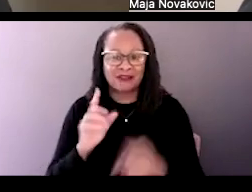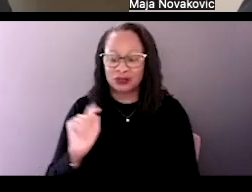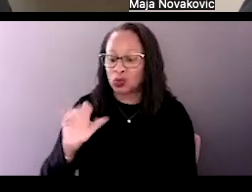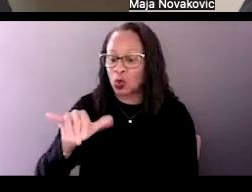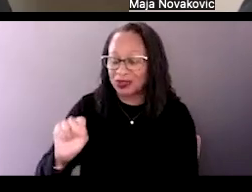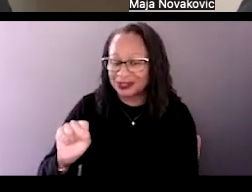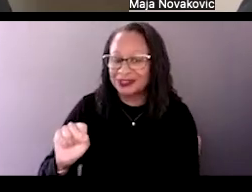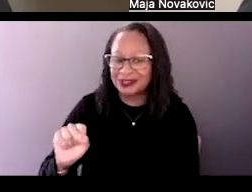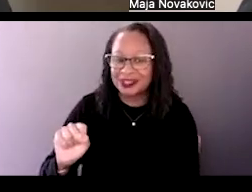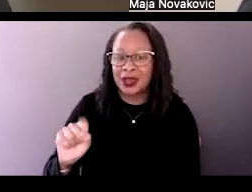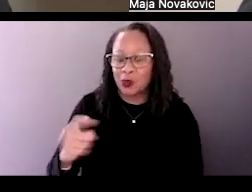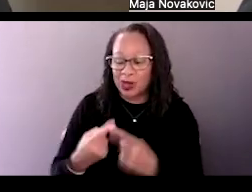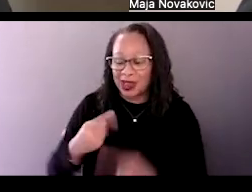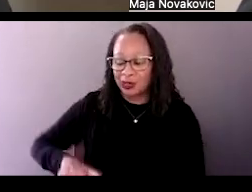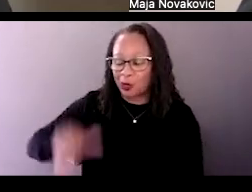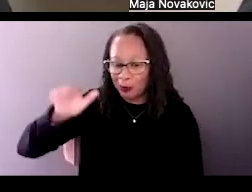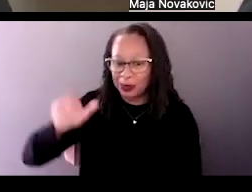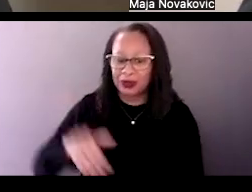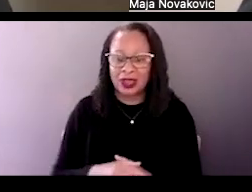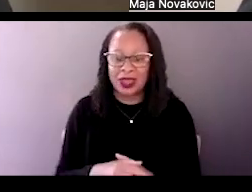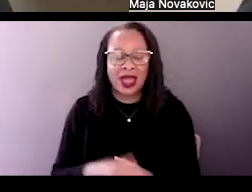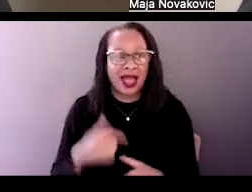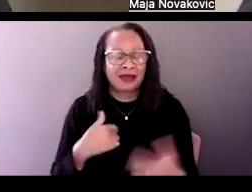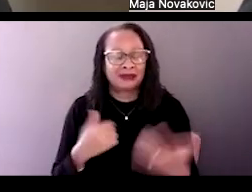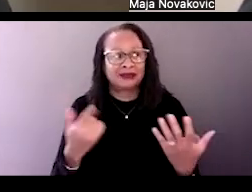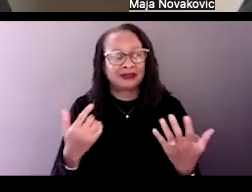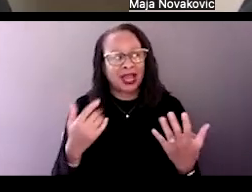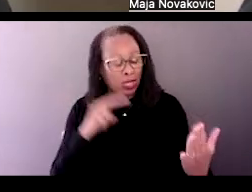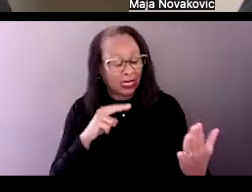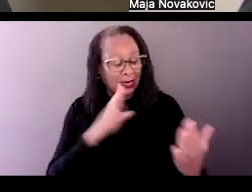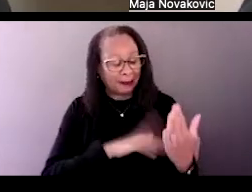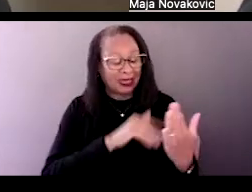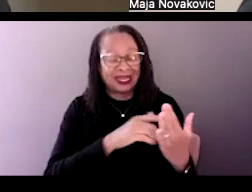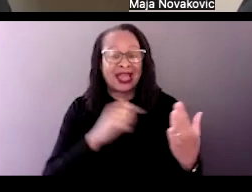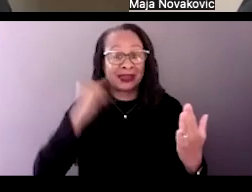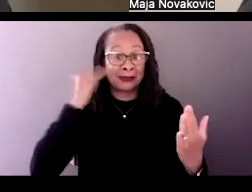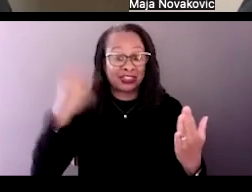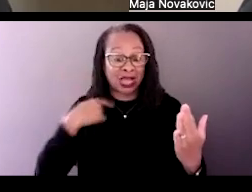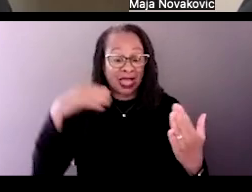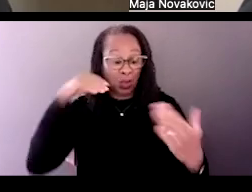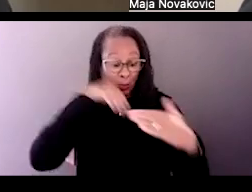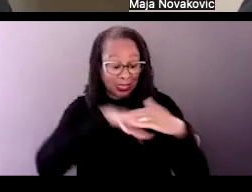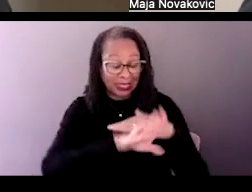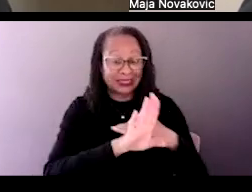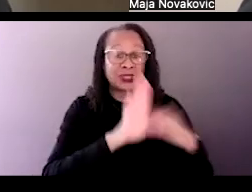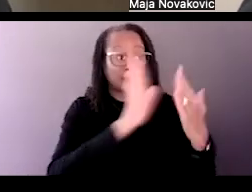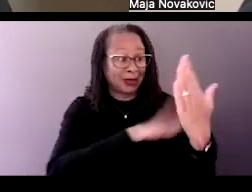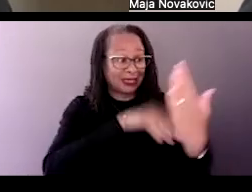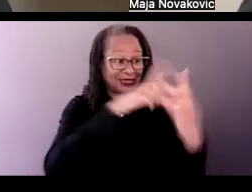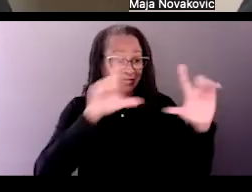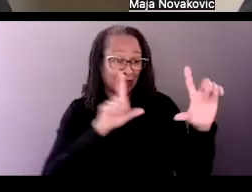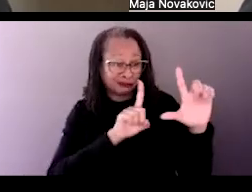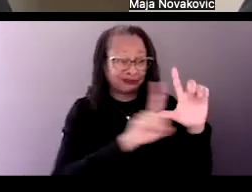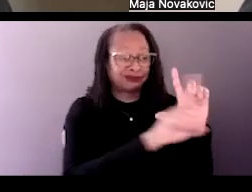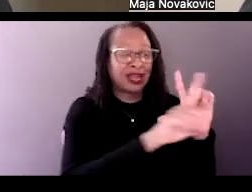then imagine that I enter it and create the world for myself in